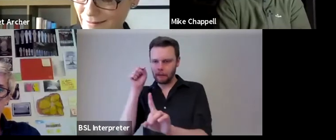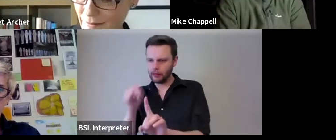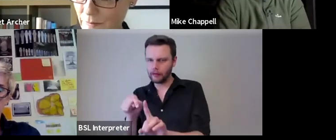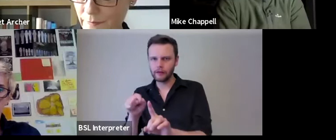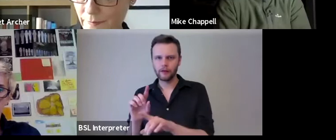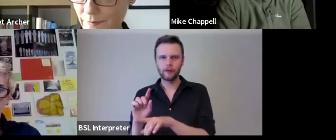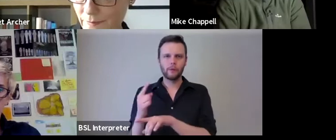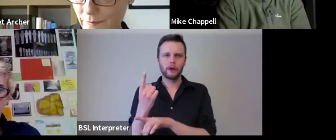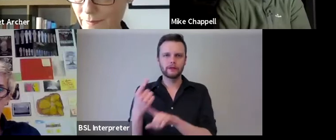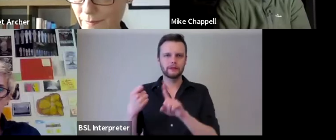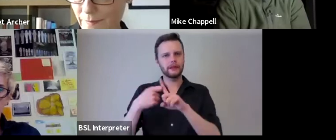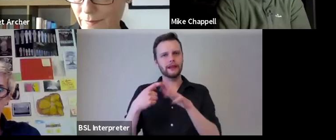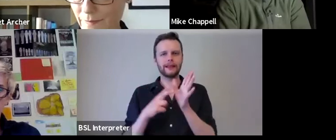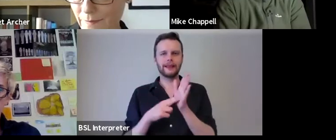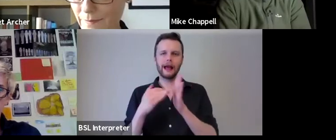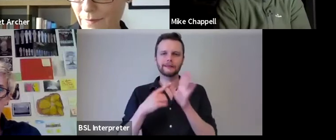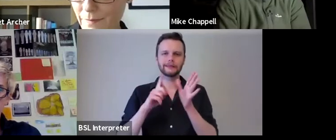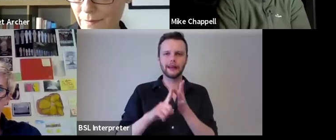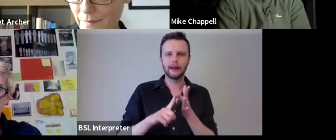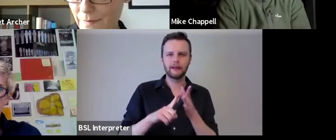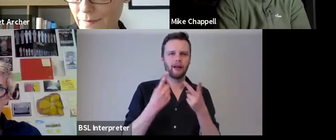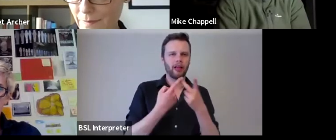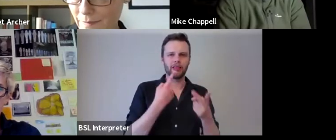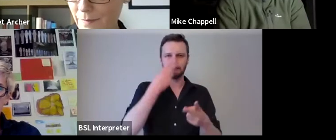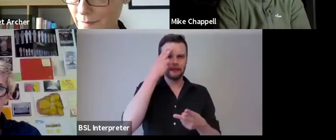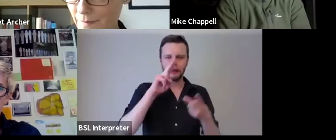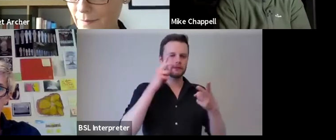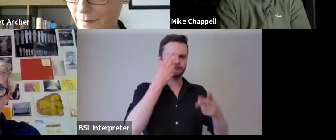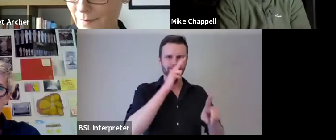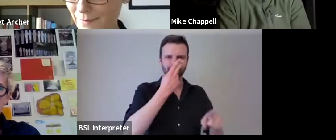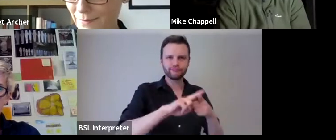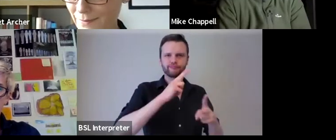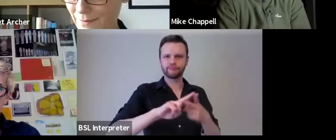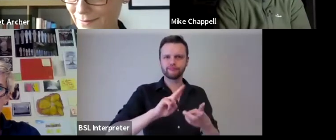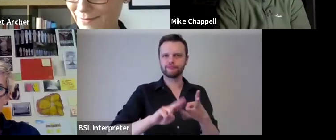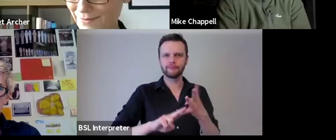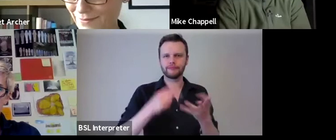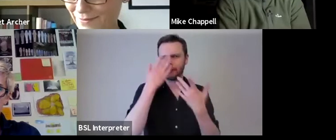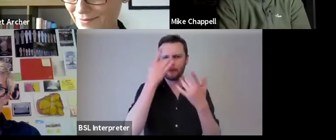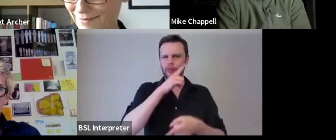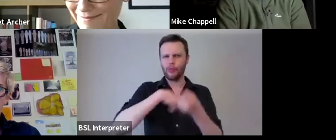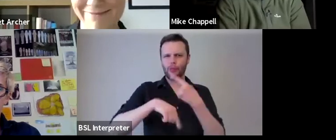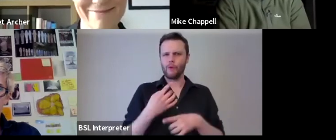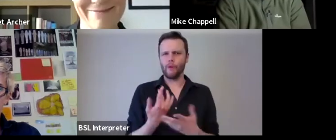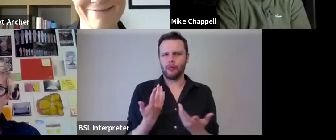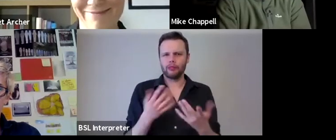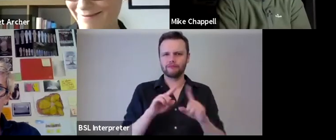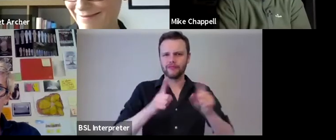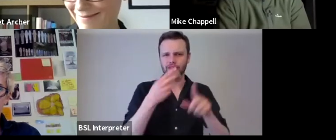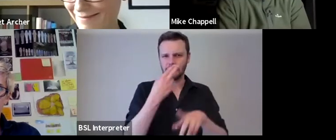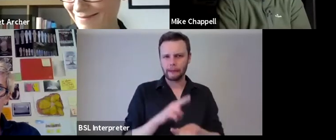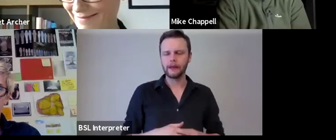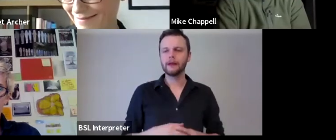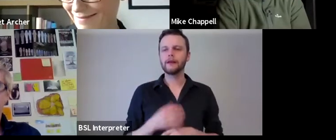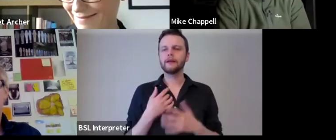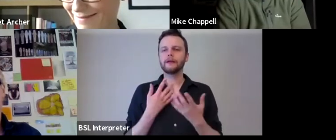called Kanzai and the other is called Hitoshi and Akira and all that. I don't know why they are Japanese, but then I treat them like